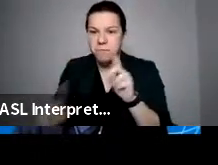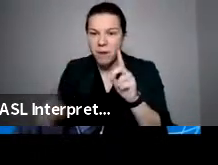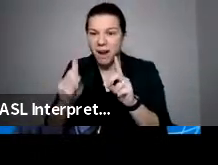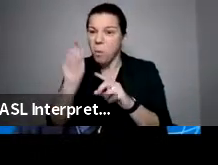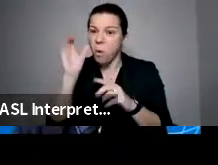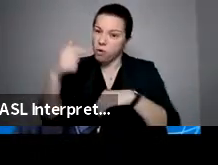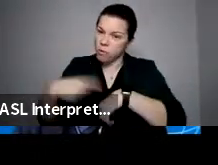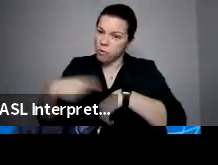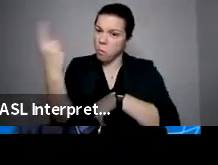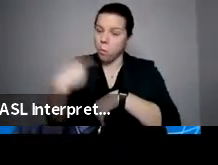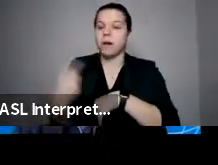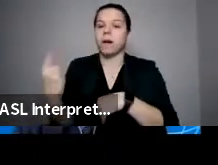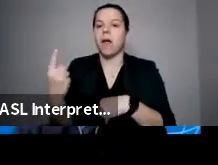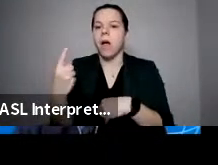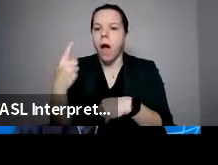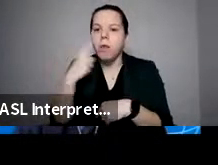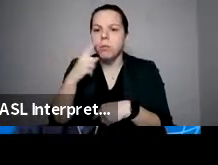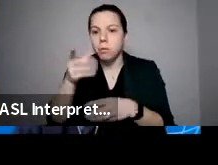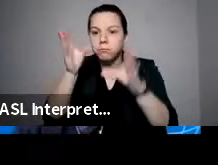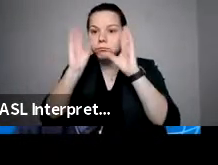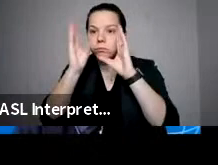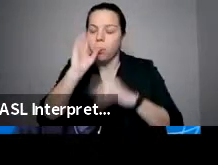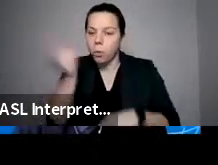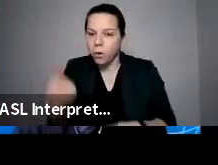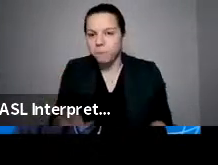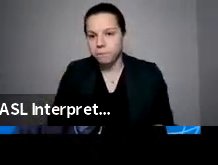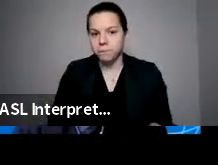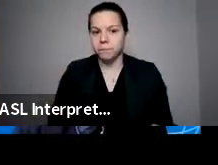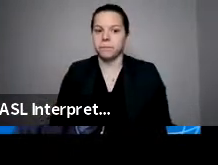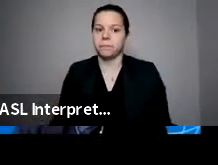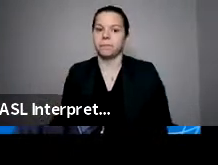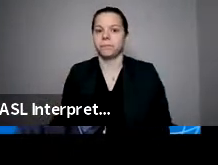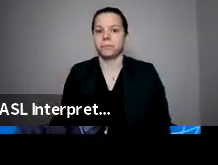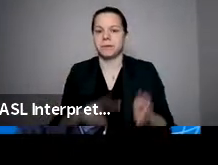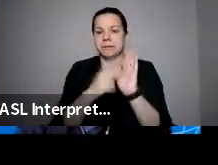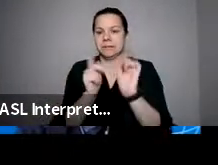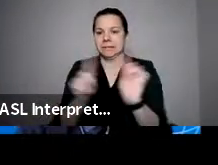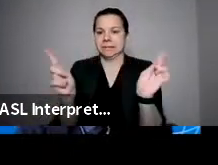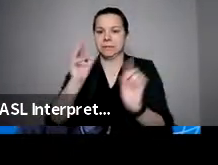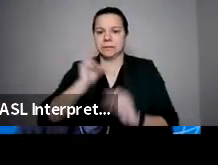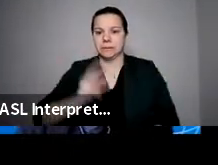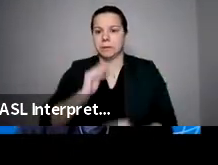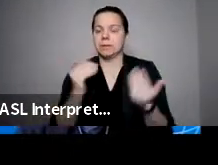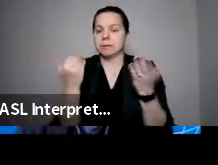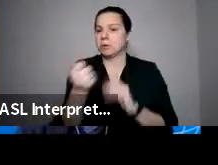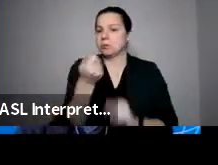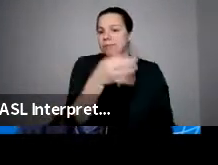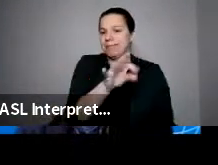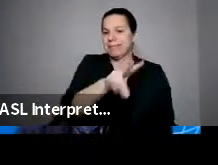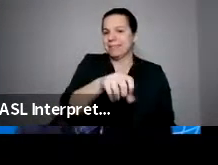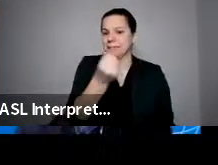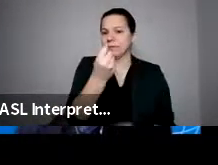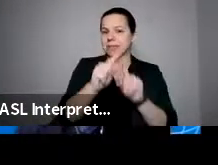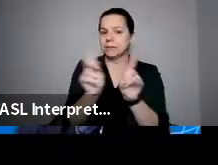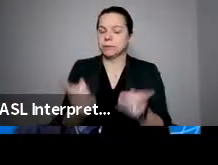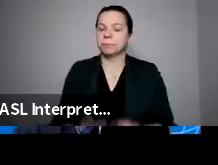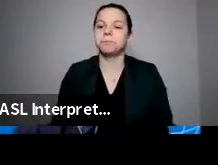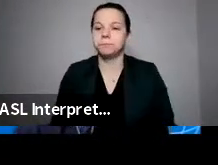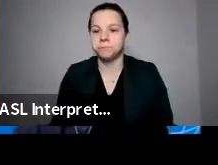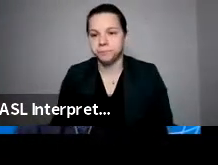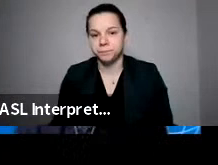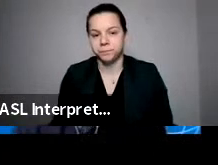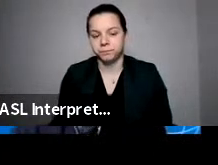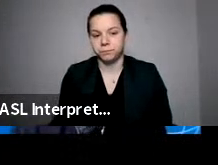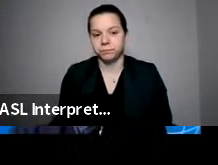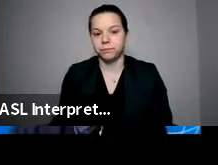times, you probably get your attention. So it's a different experience today than in the past. And so the